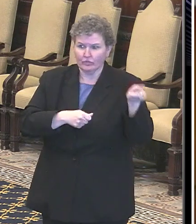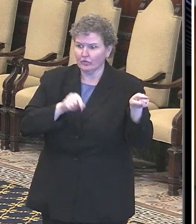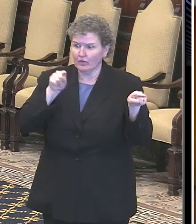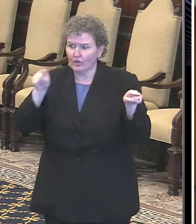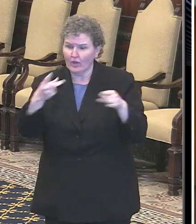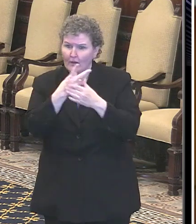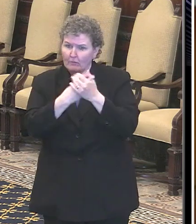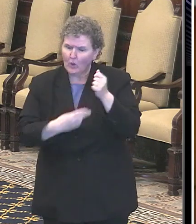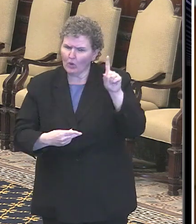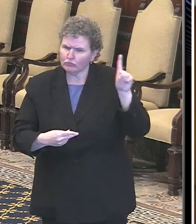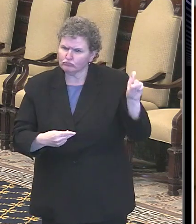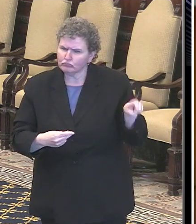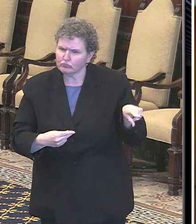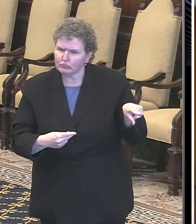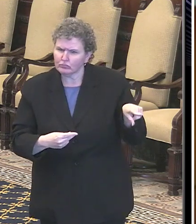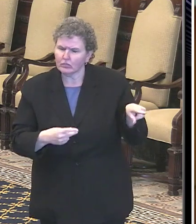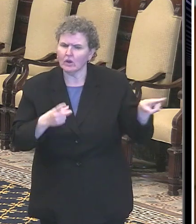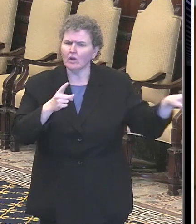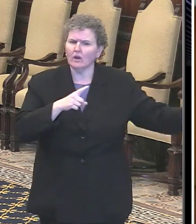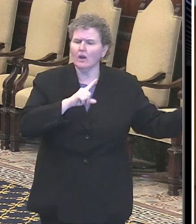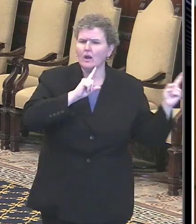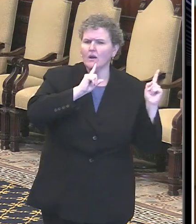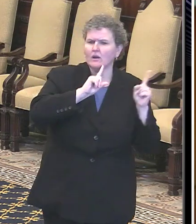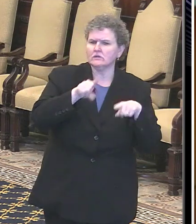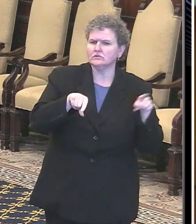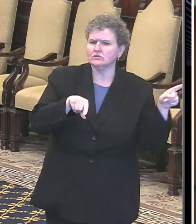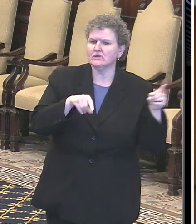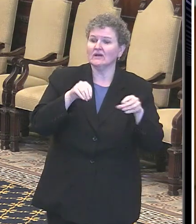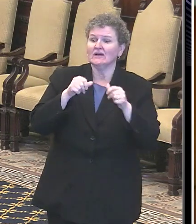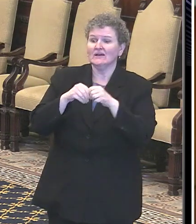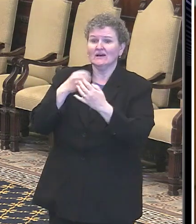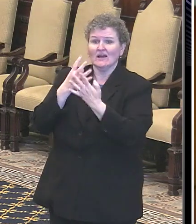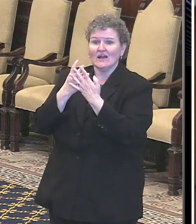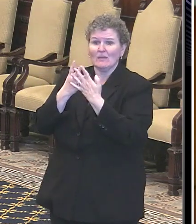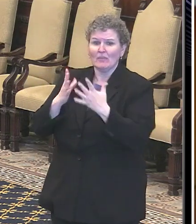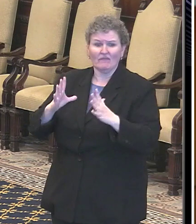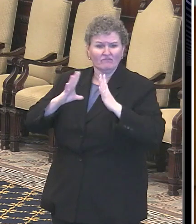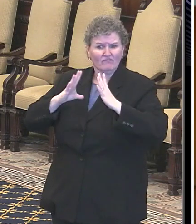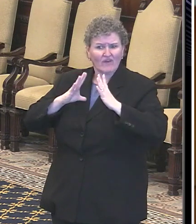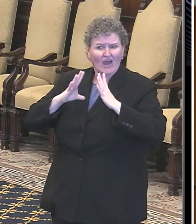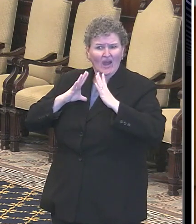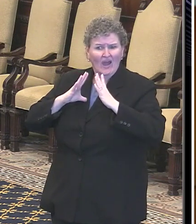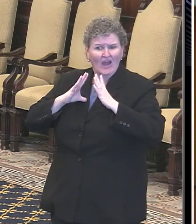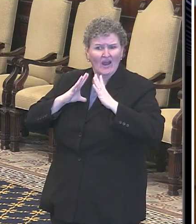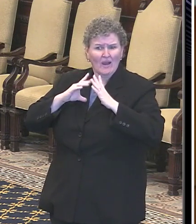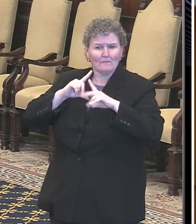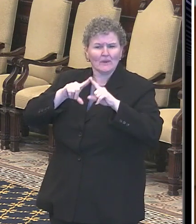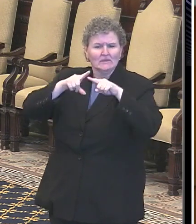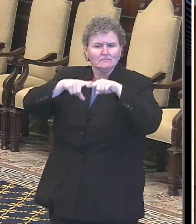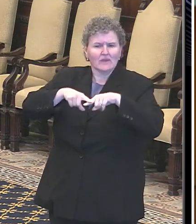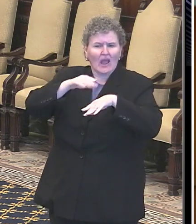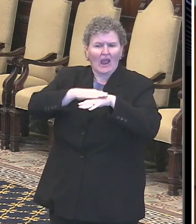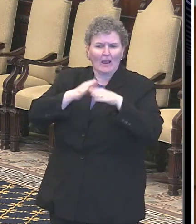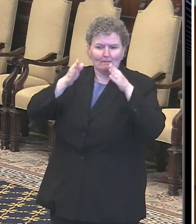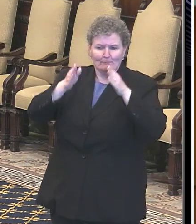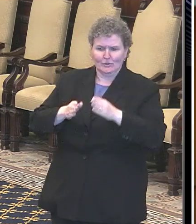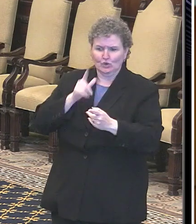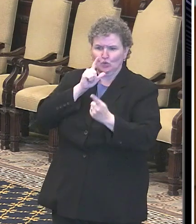So there is some testing of inmates who don't have symptoms, who, depending on their proximity to other people who have the infection.